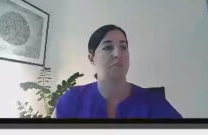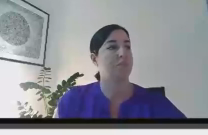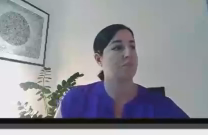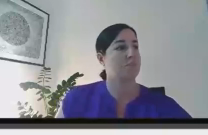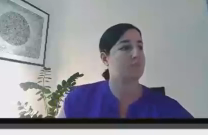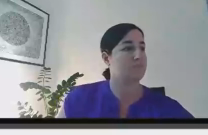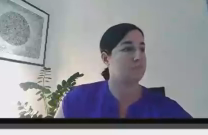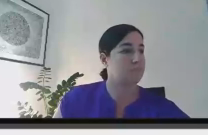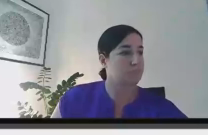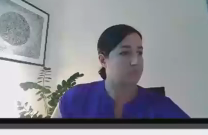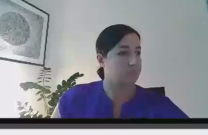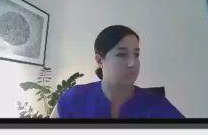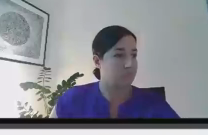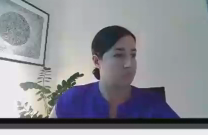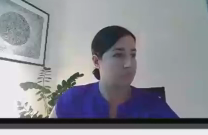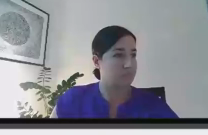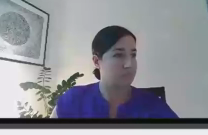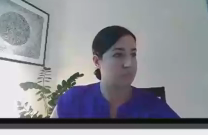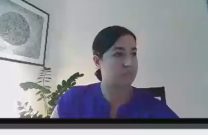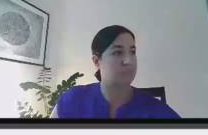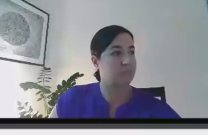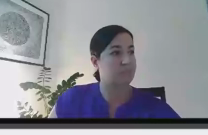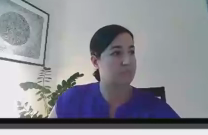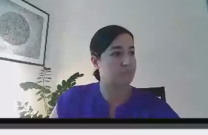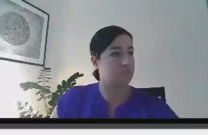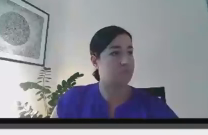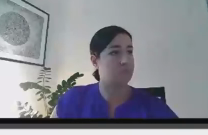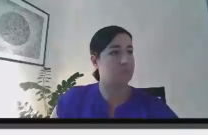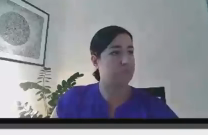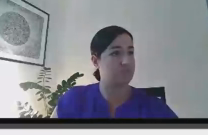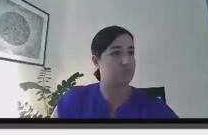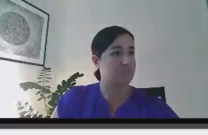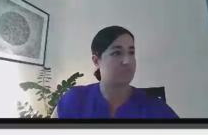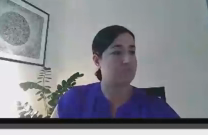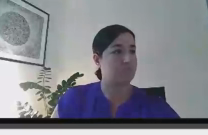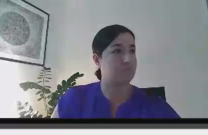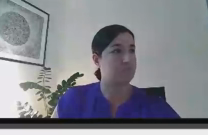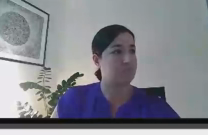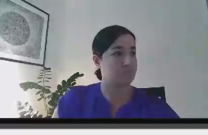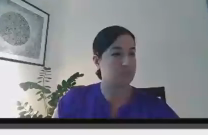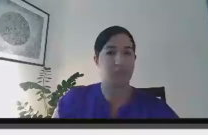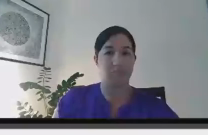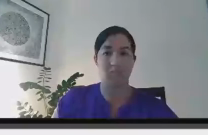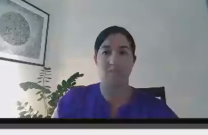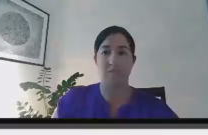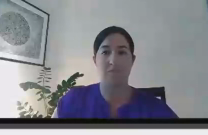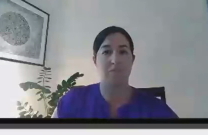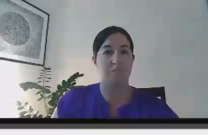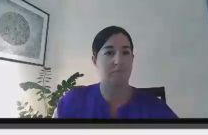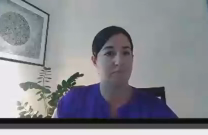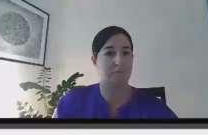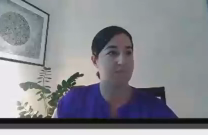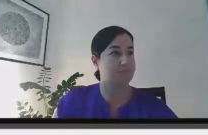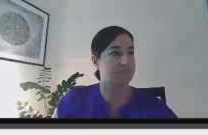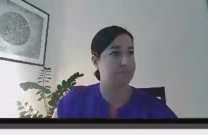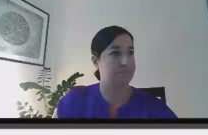gone. You can see that in all cases, the bike lanes are gone. We put some sharrows on here, which could be an option to